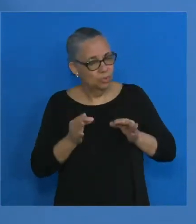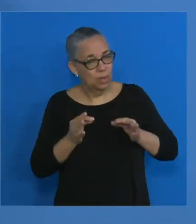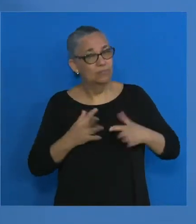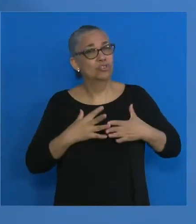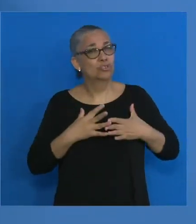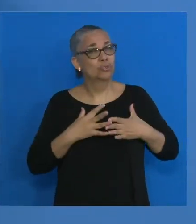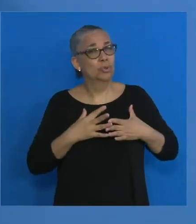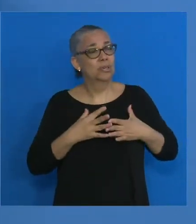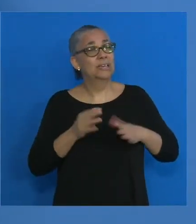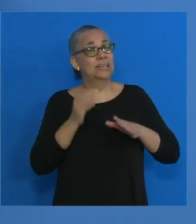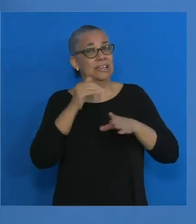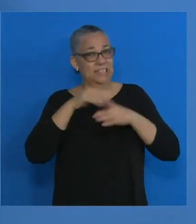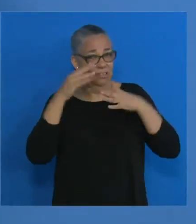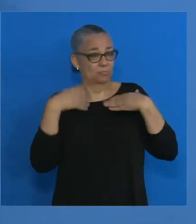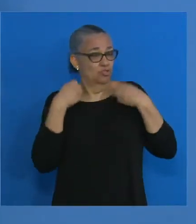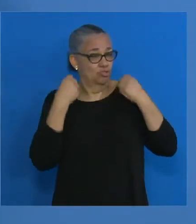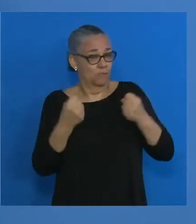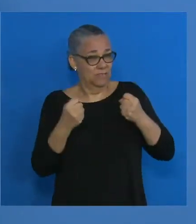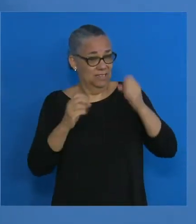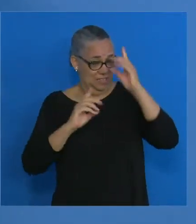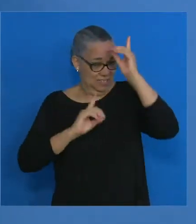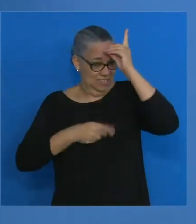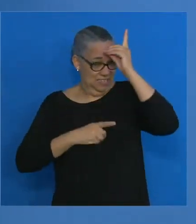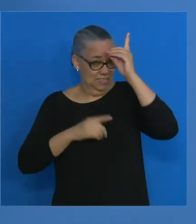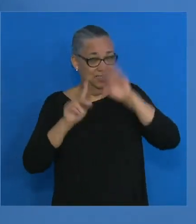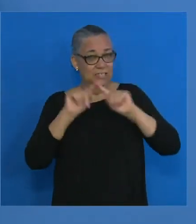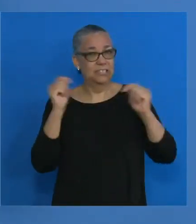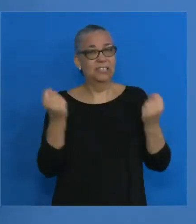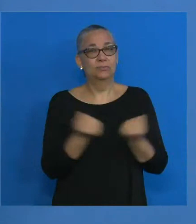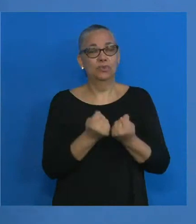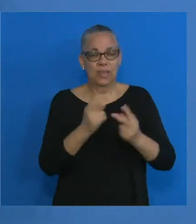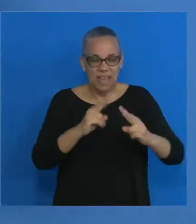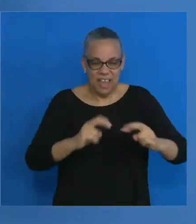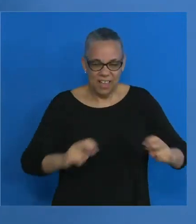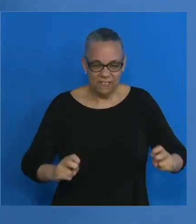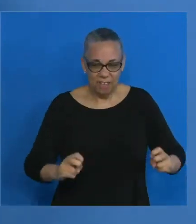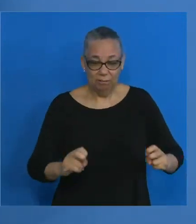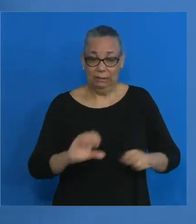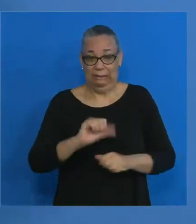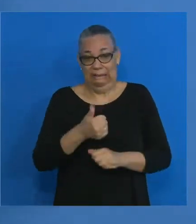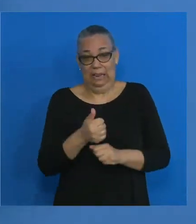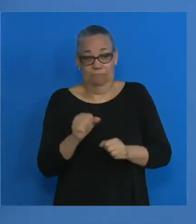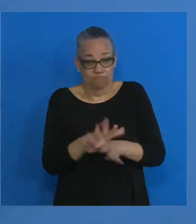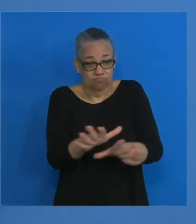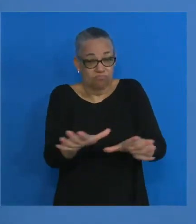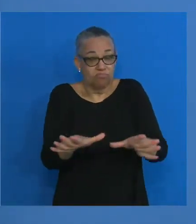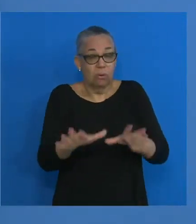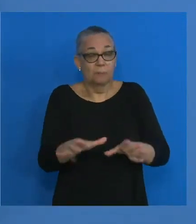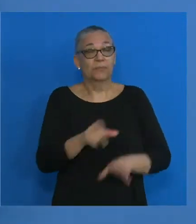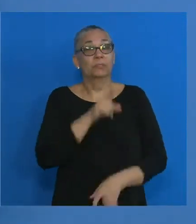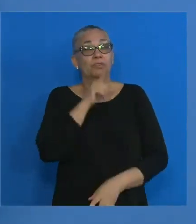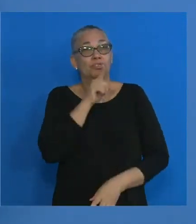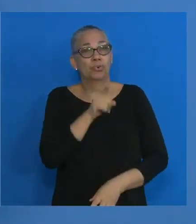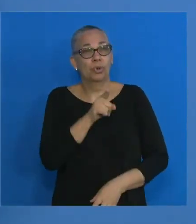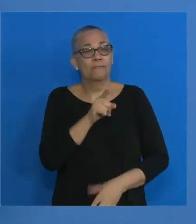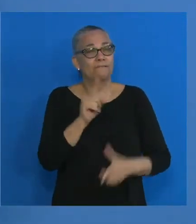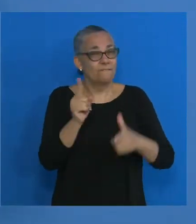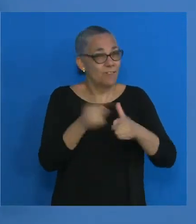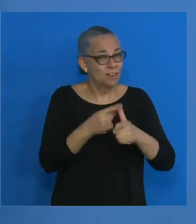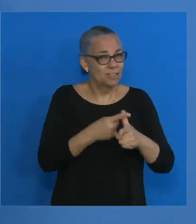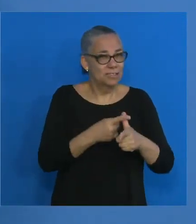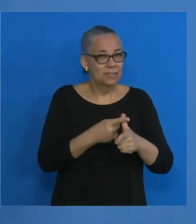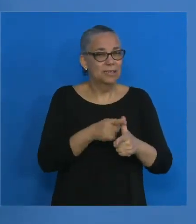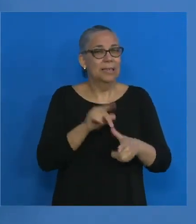and surveillance unit and our testing teams to evaluate the extent of any outbreak and to ensure, first and foremost, that